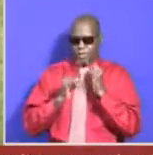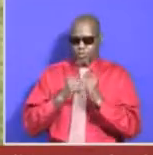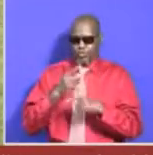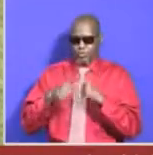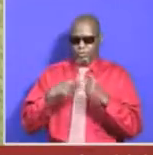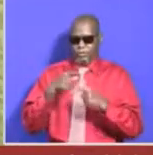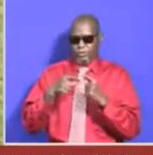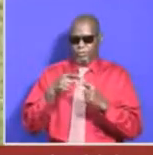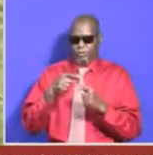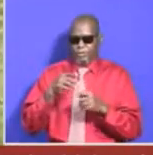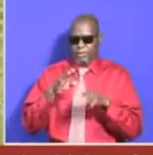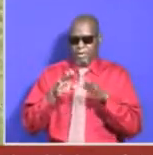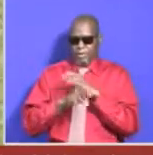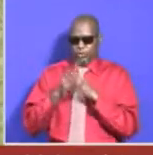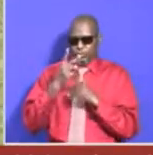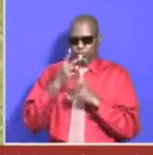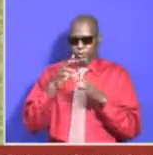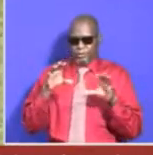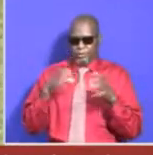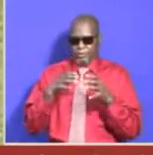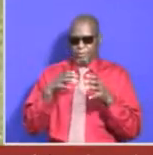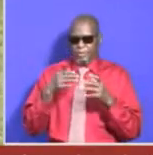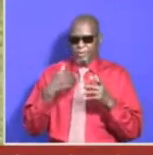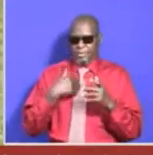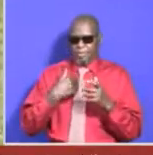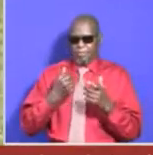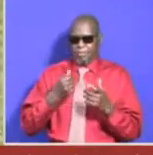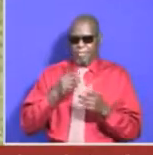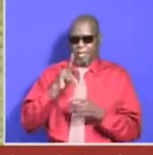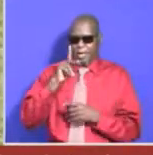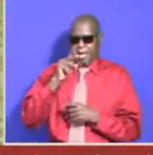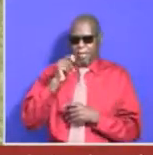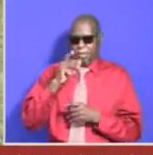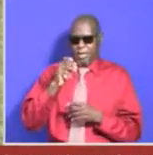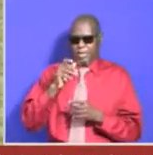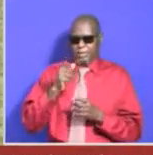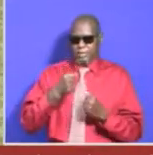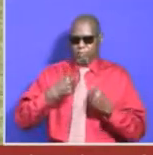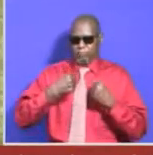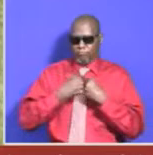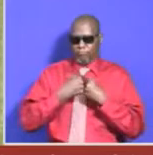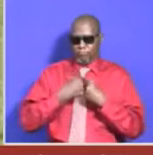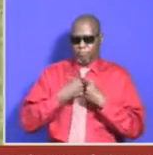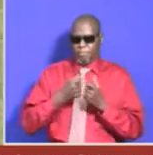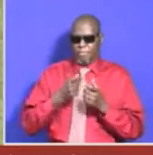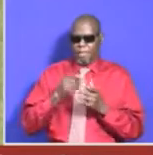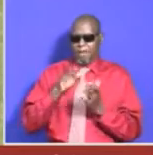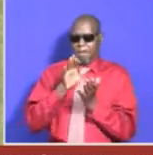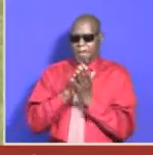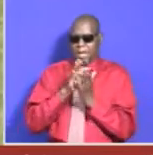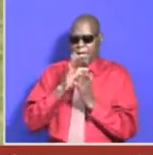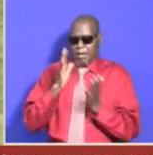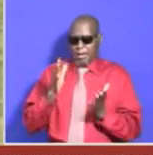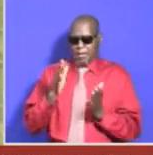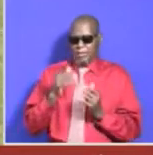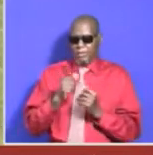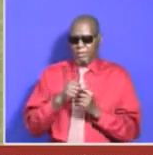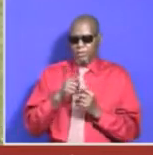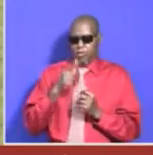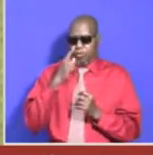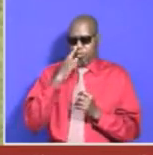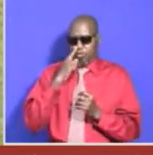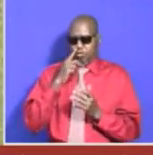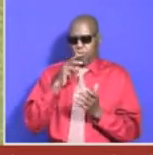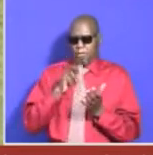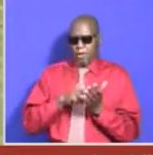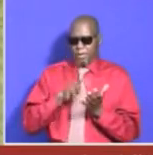two teams will also be beating at Kabras and Bet, while KCB facing two Sparks. The Bankers capitalizing on the home advantage